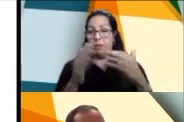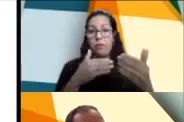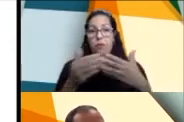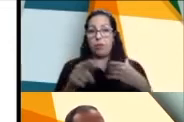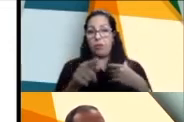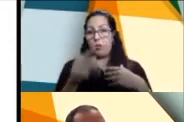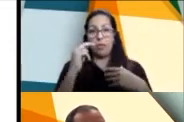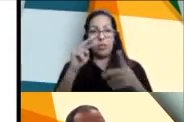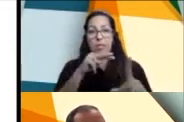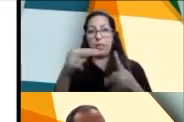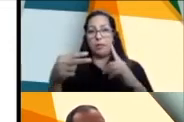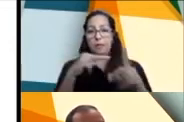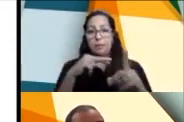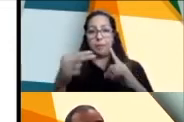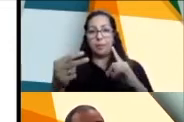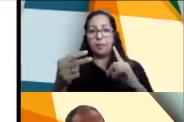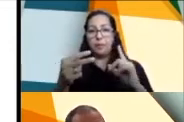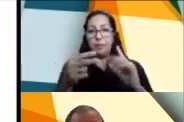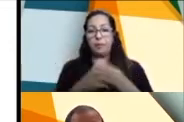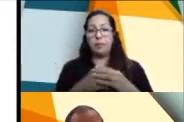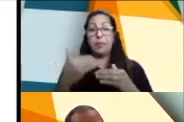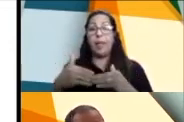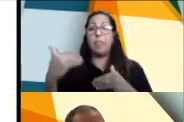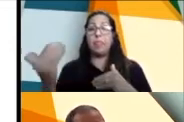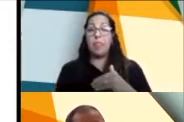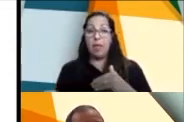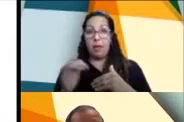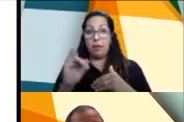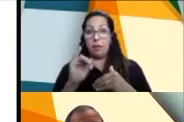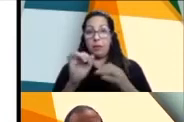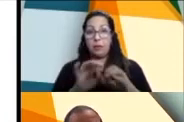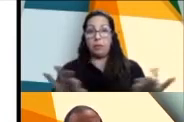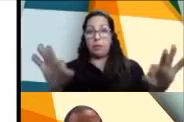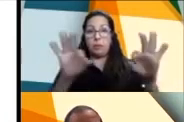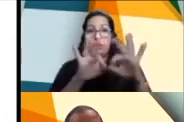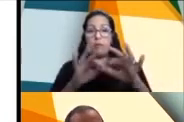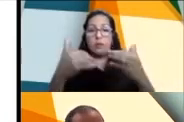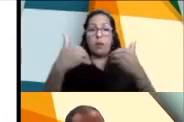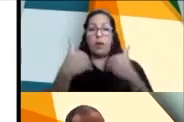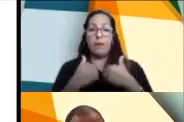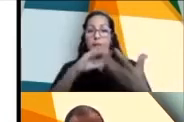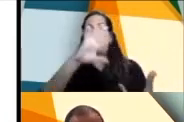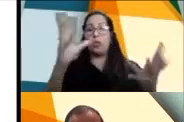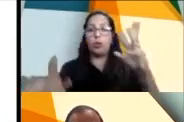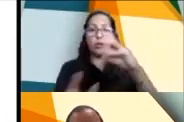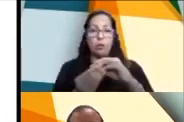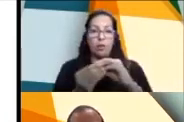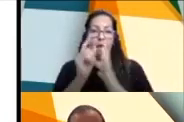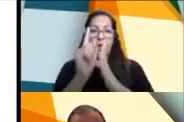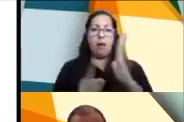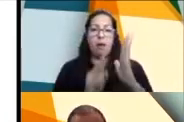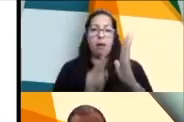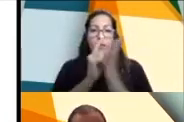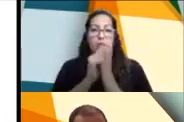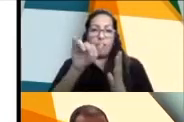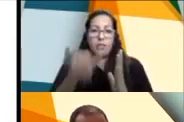see it. And then also it is important to have the total hours for that position